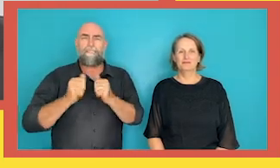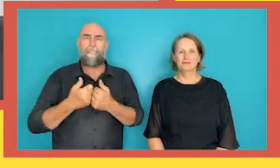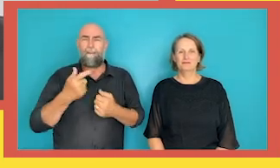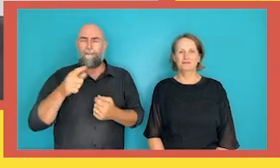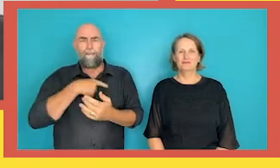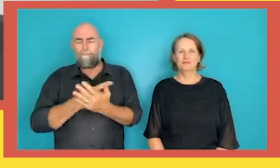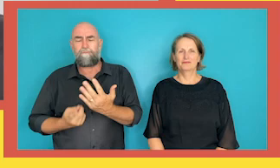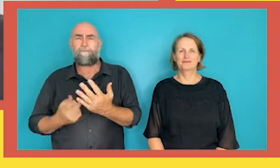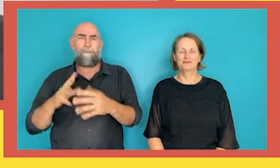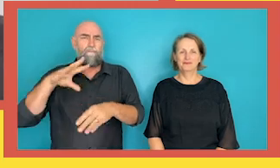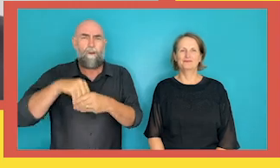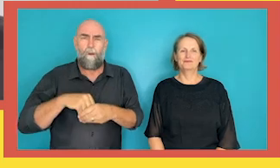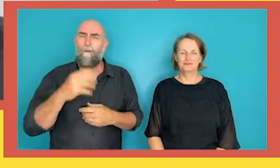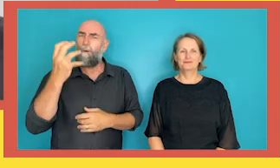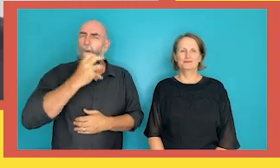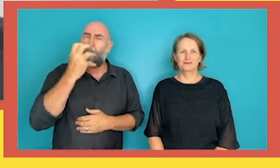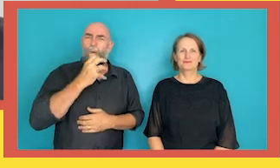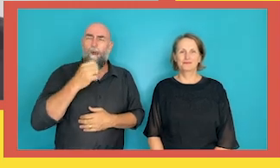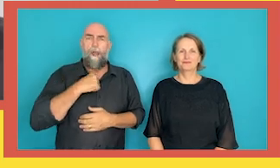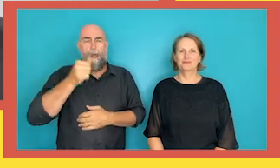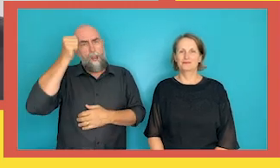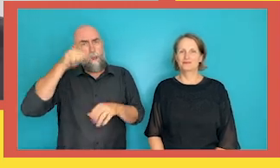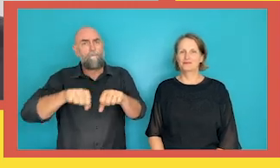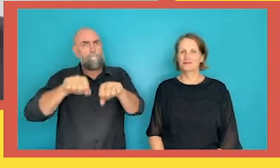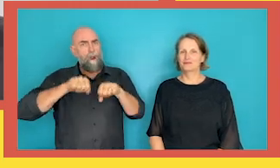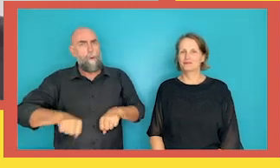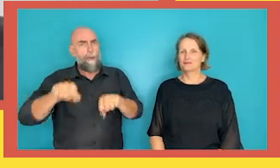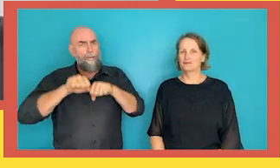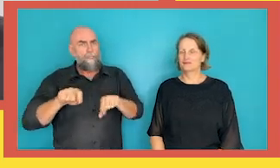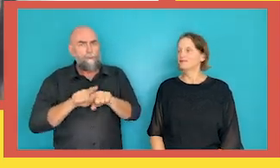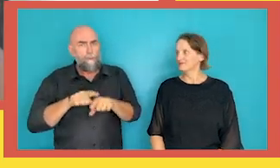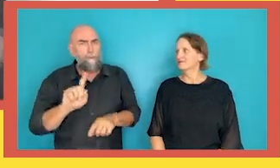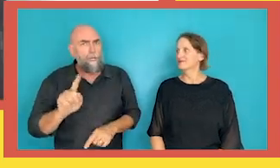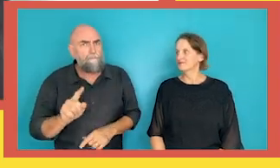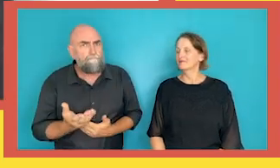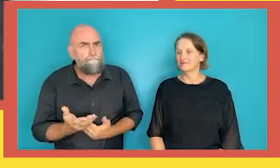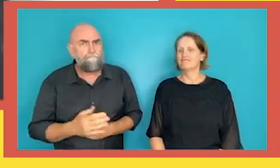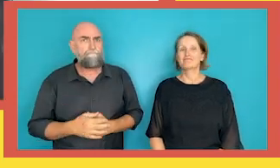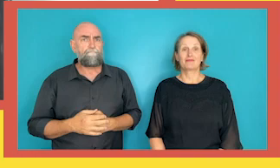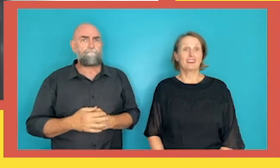Jessie Chan. I hear there's been some stuff happening in para rowing, Yeah, look, there